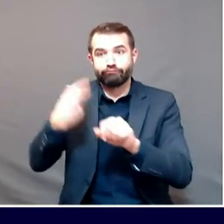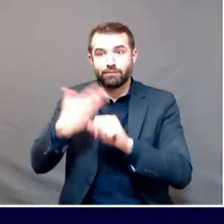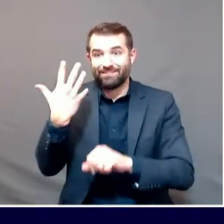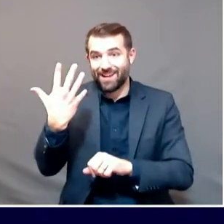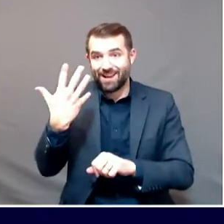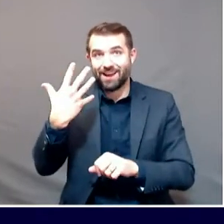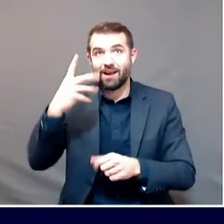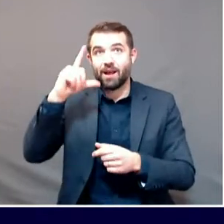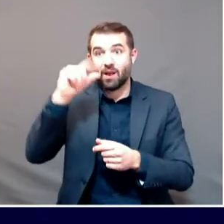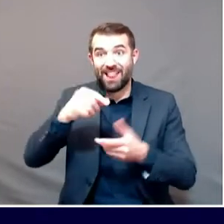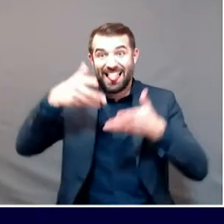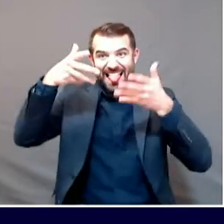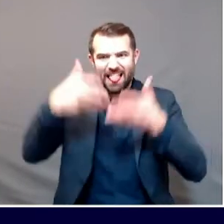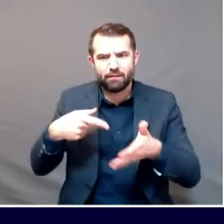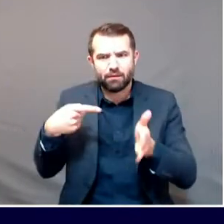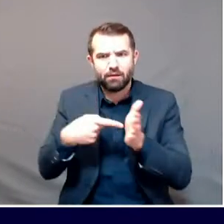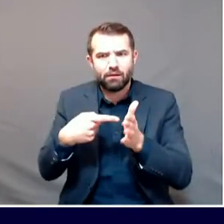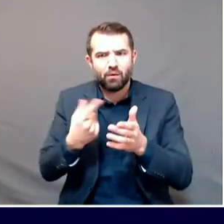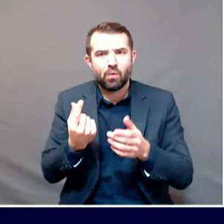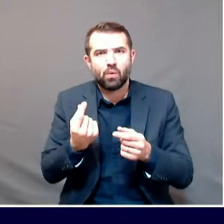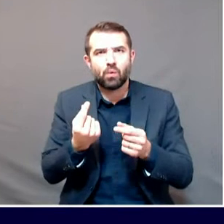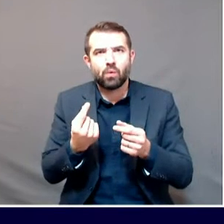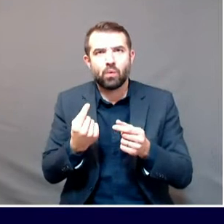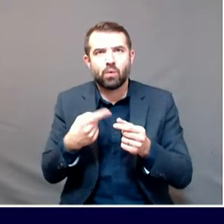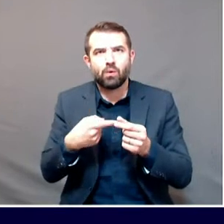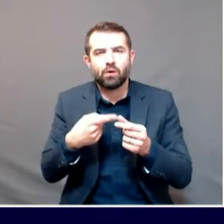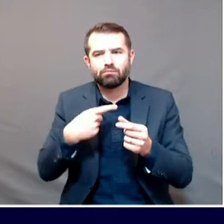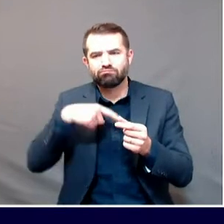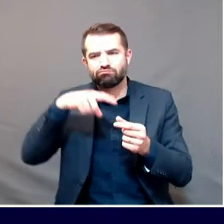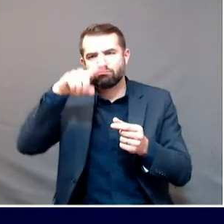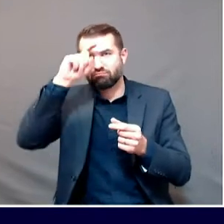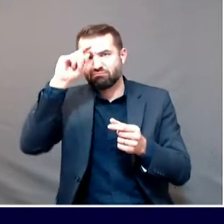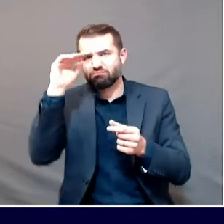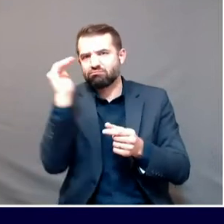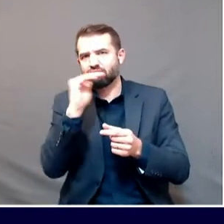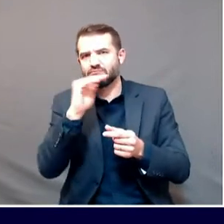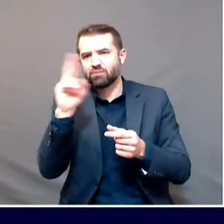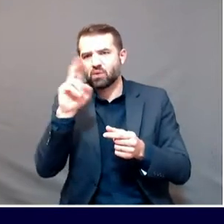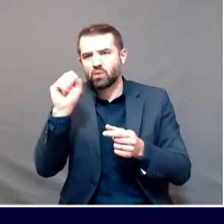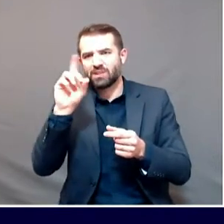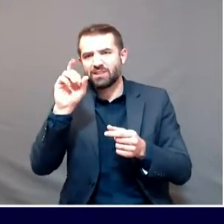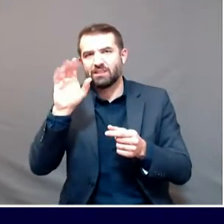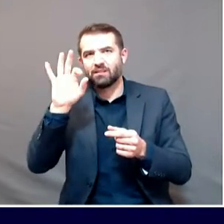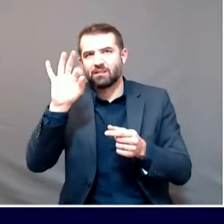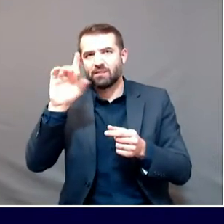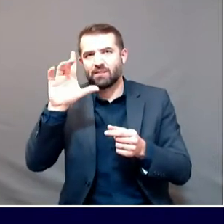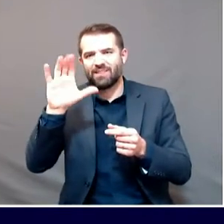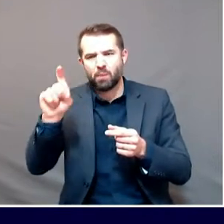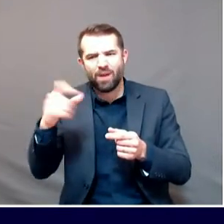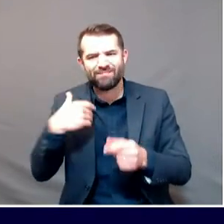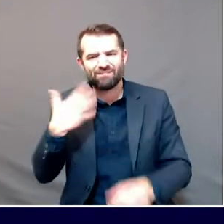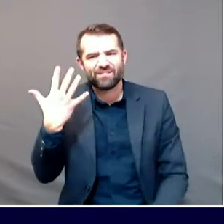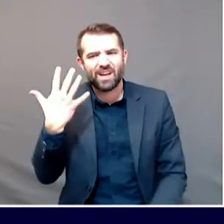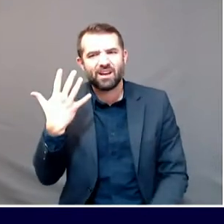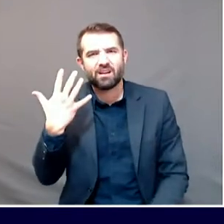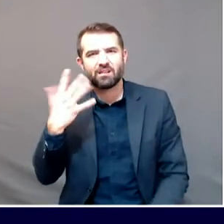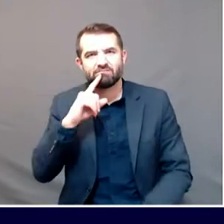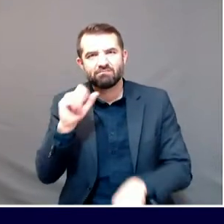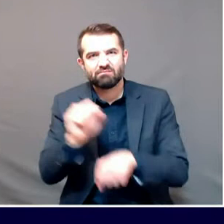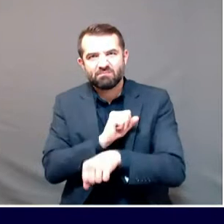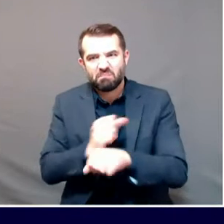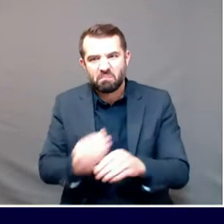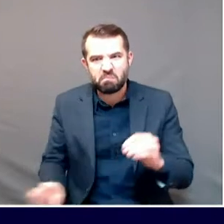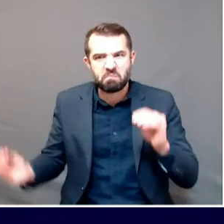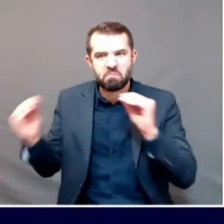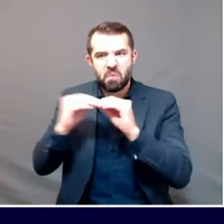contain. Those pharmacists raised this finding to the US FDA and the US CDC to determine whether it would be safe to